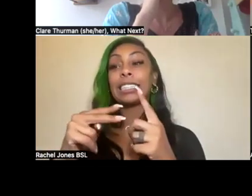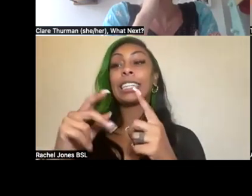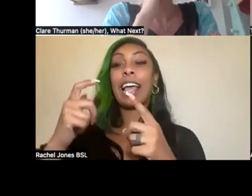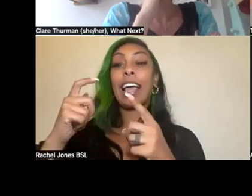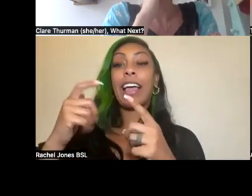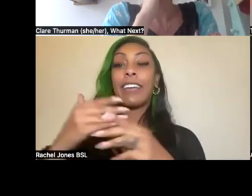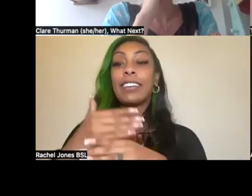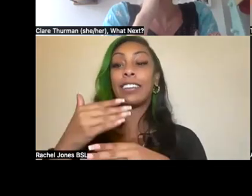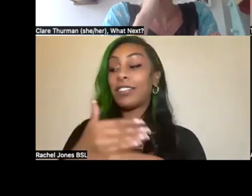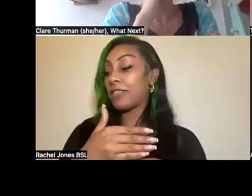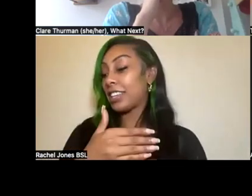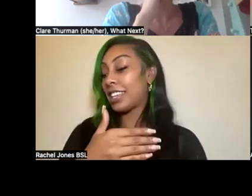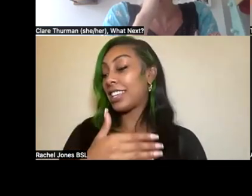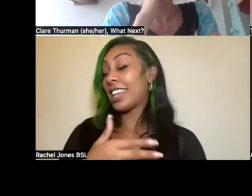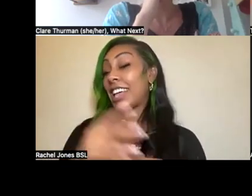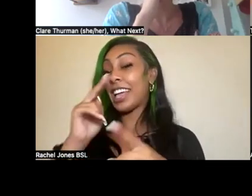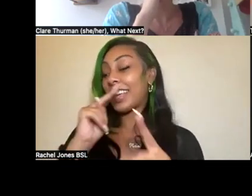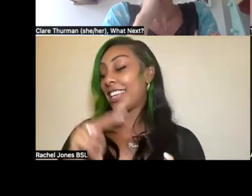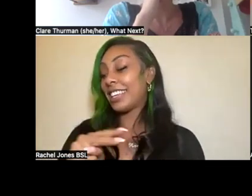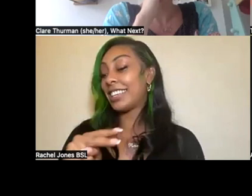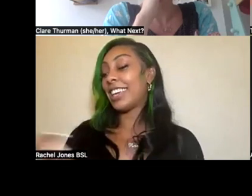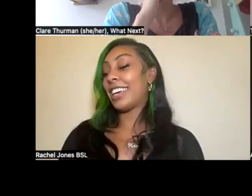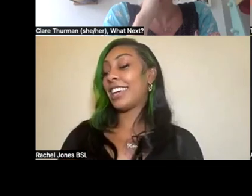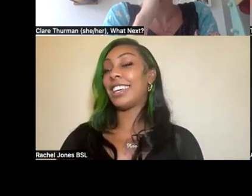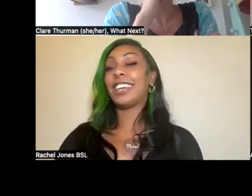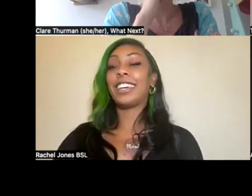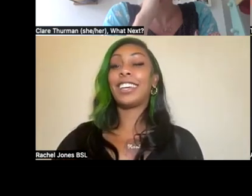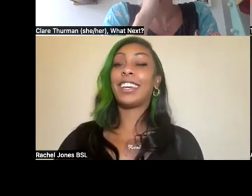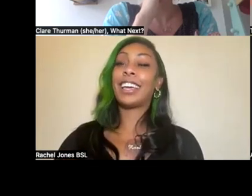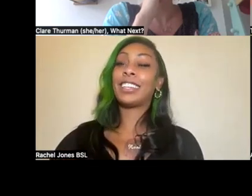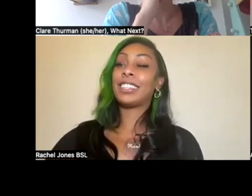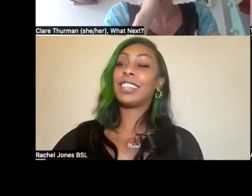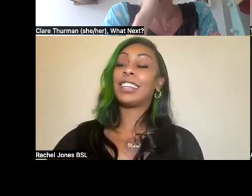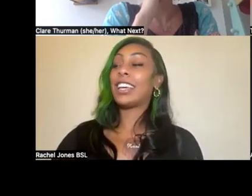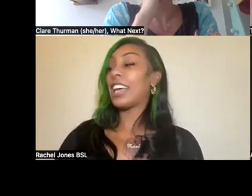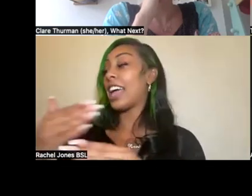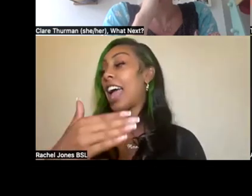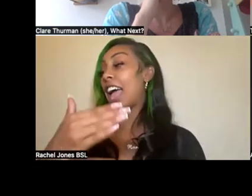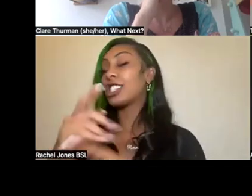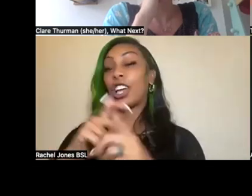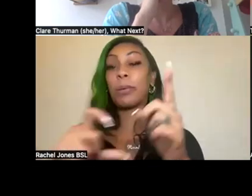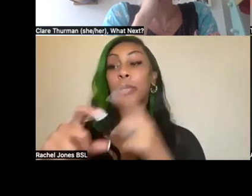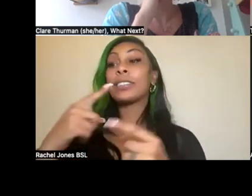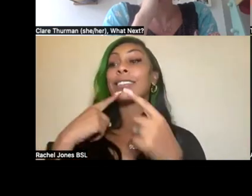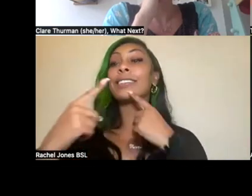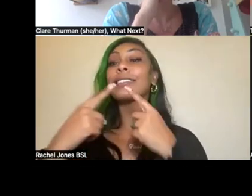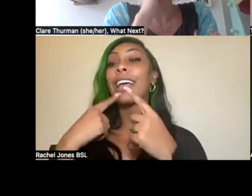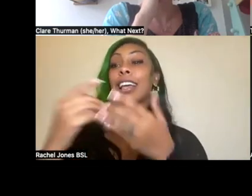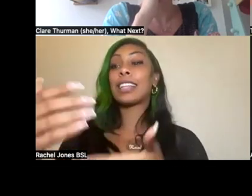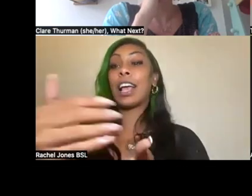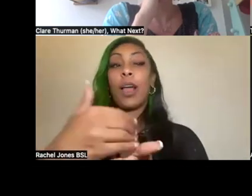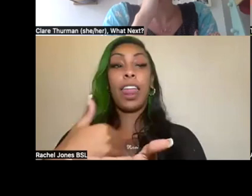or but there's also like the reactions to communities, marginalized communities, about data collection. And a lot of